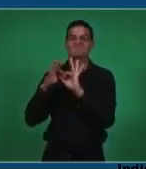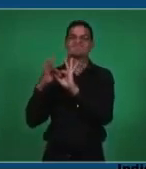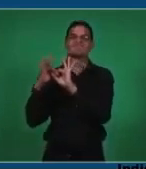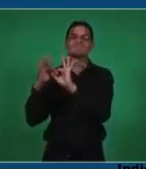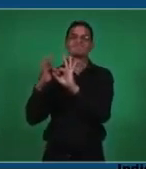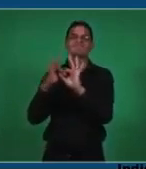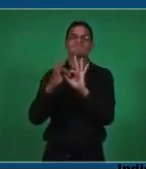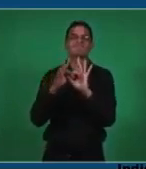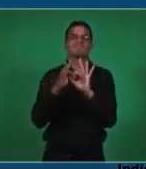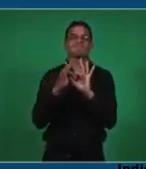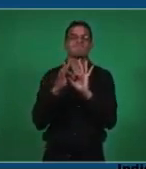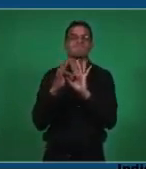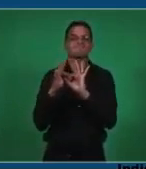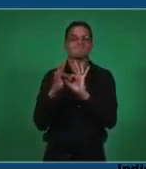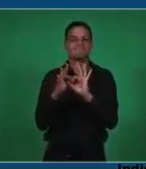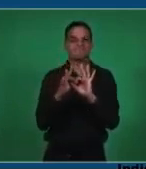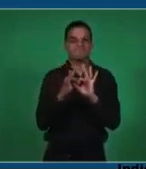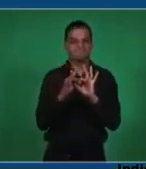inhabit in me.